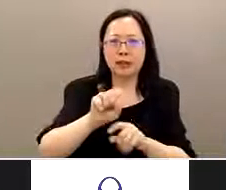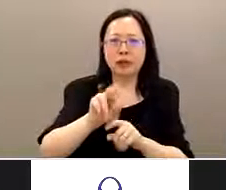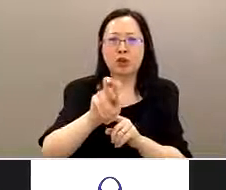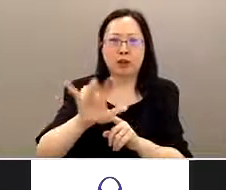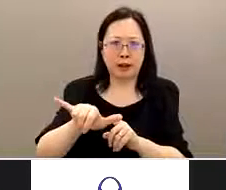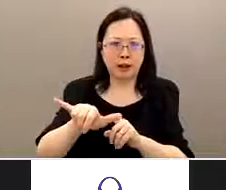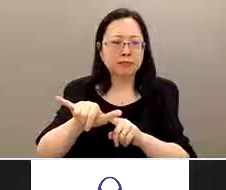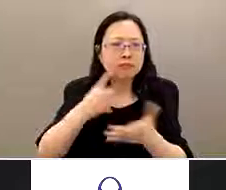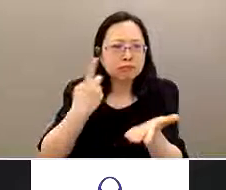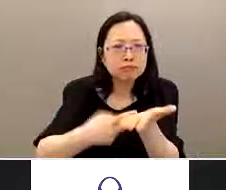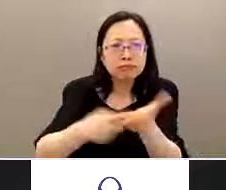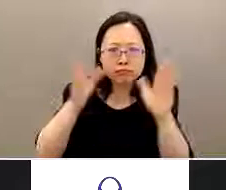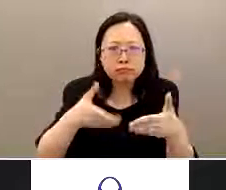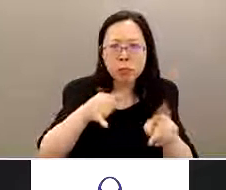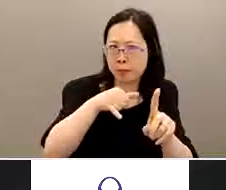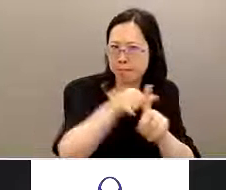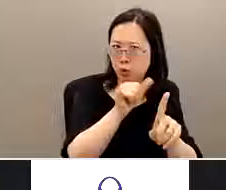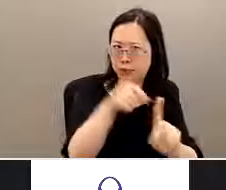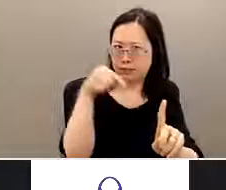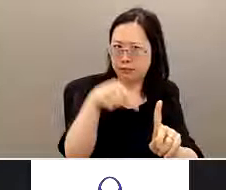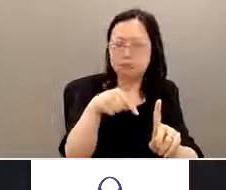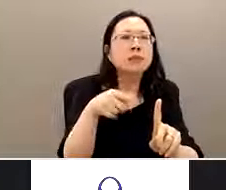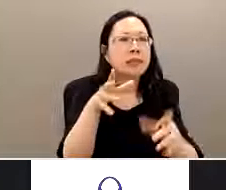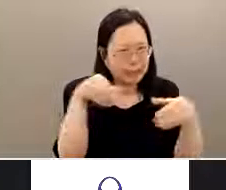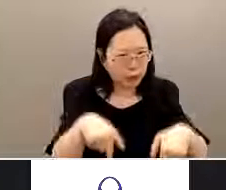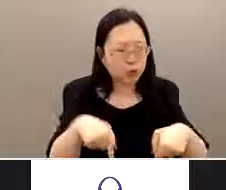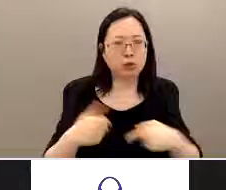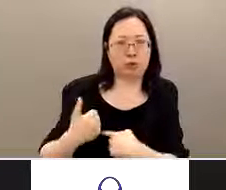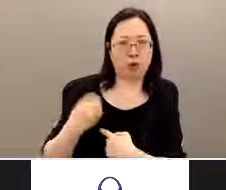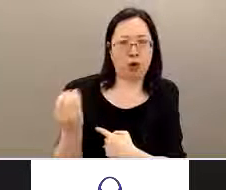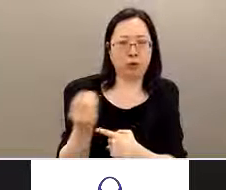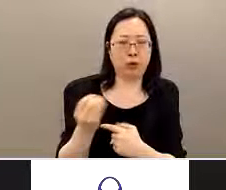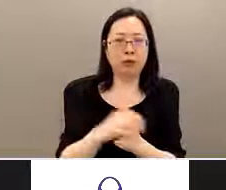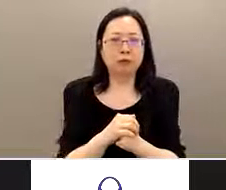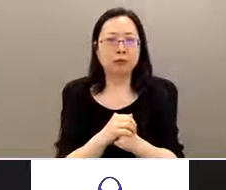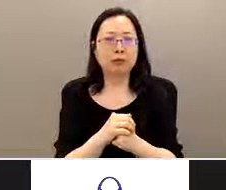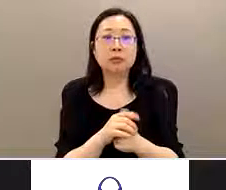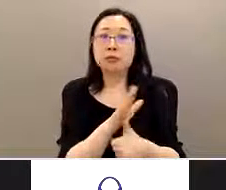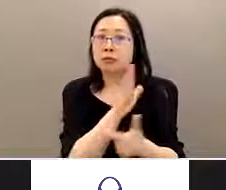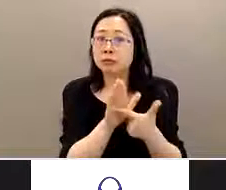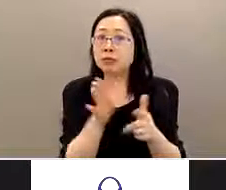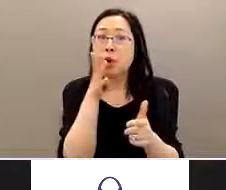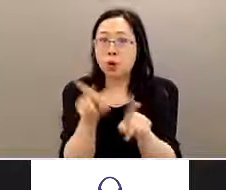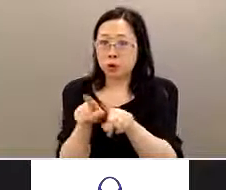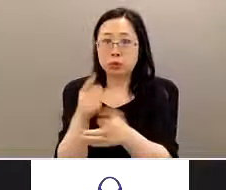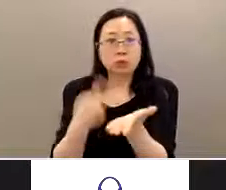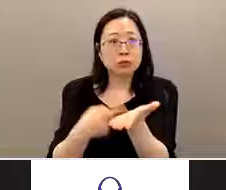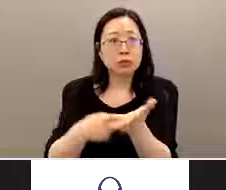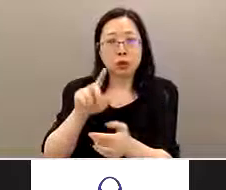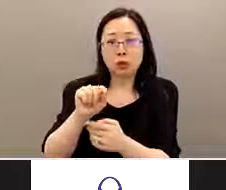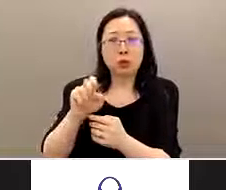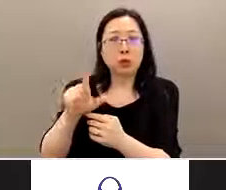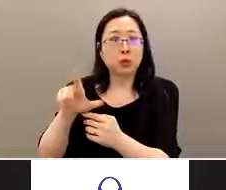adults, specifically in Ontario. We're going to be talking about the toolkit and that